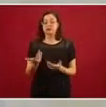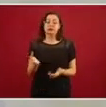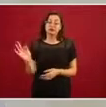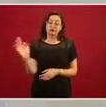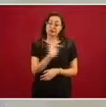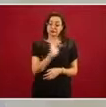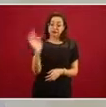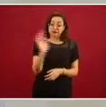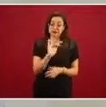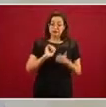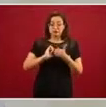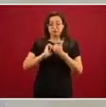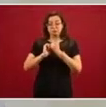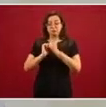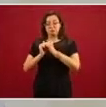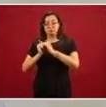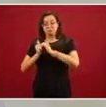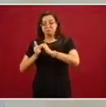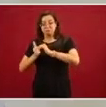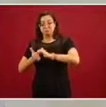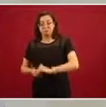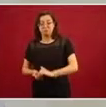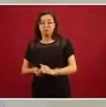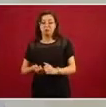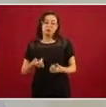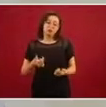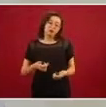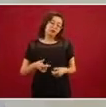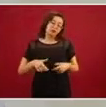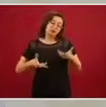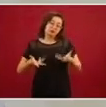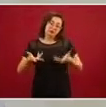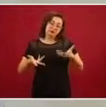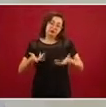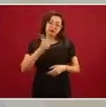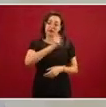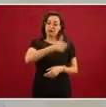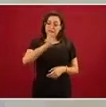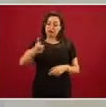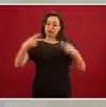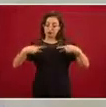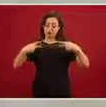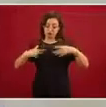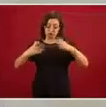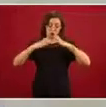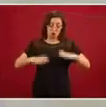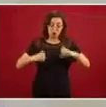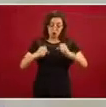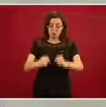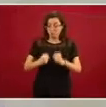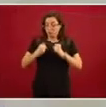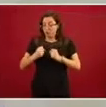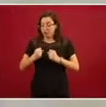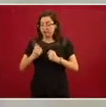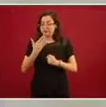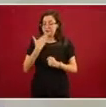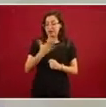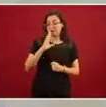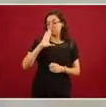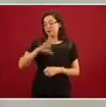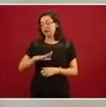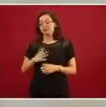There is a amount of time that has to happen between the gathering of the sample and the